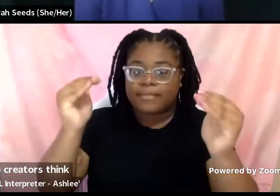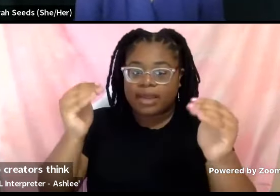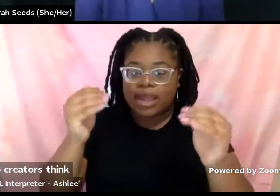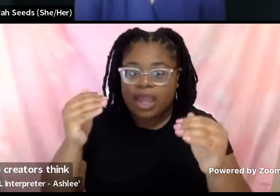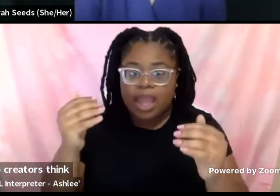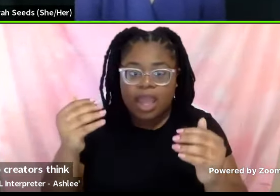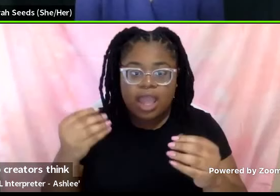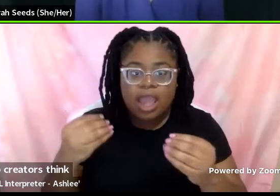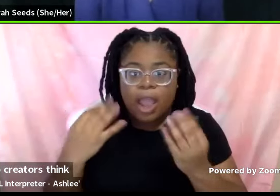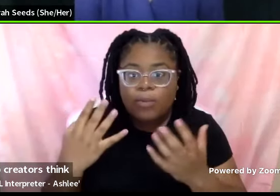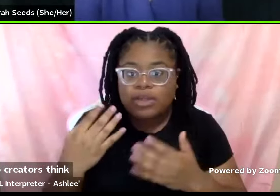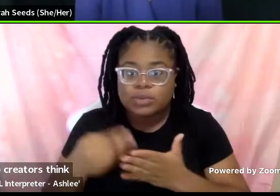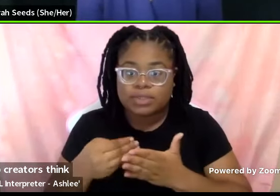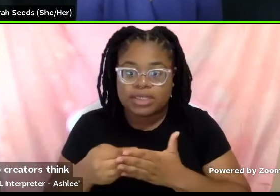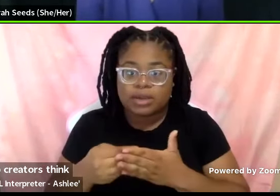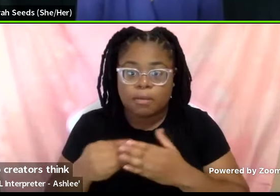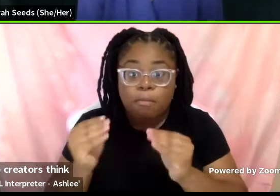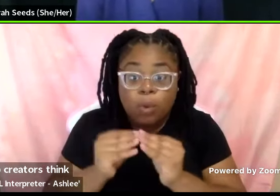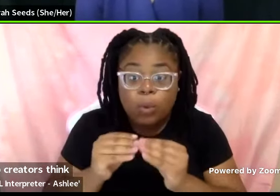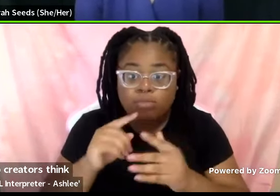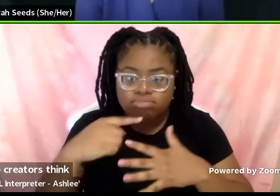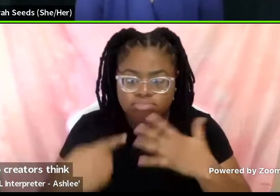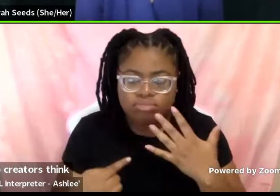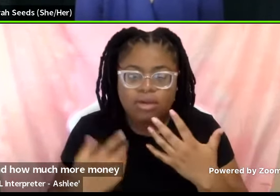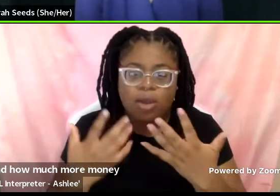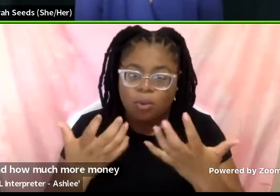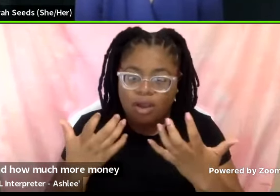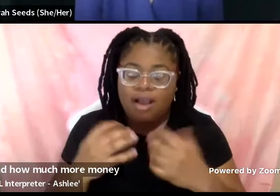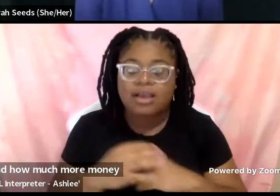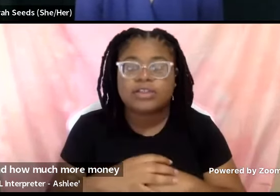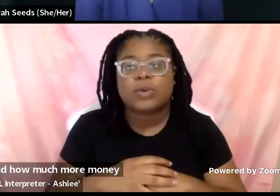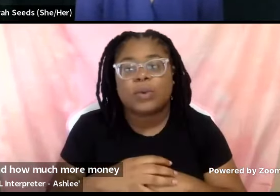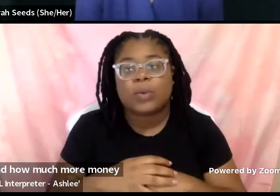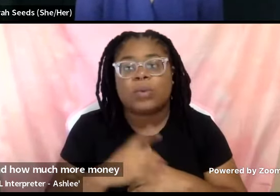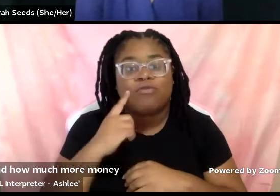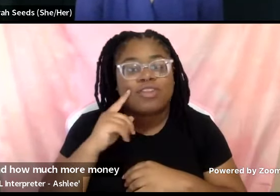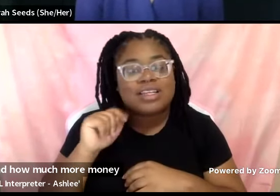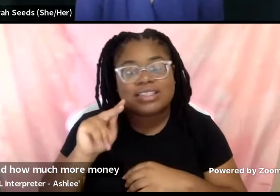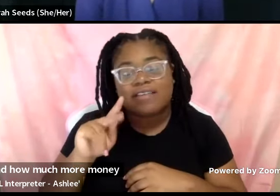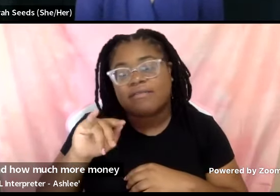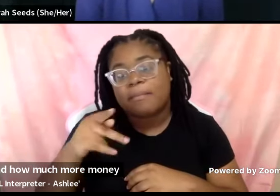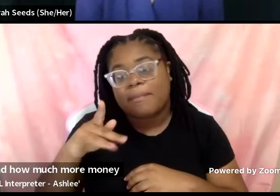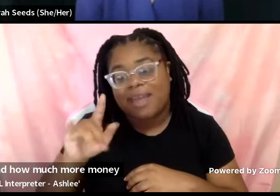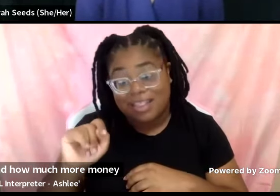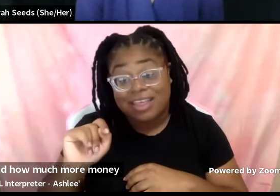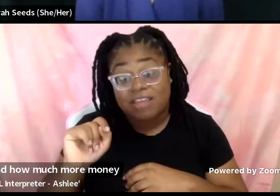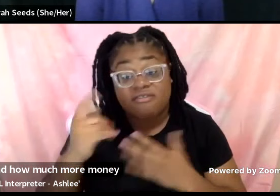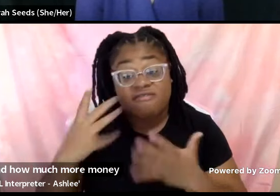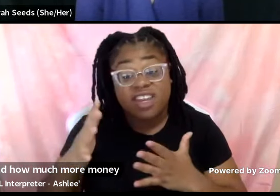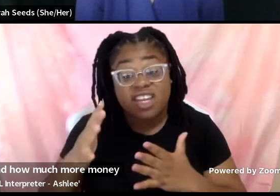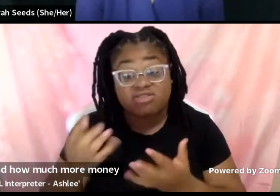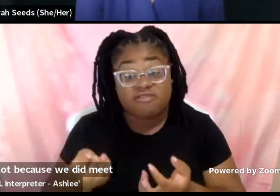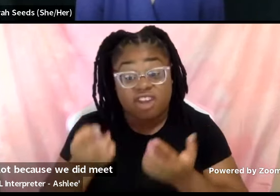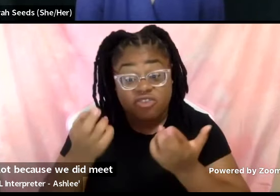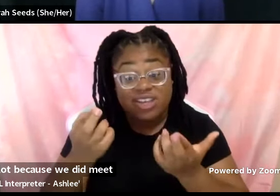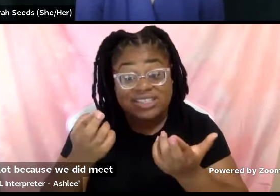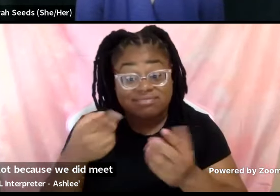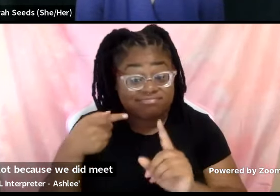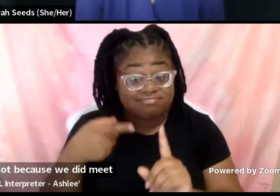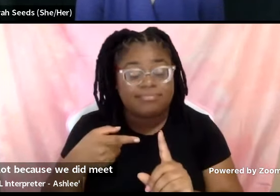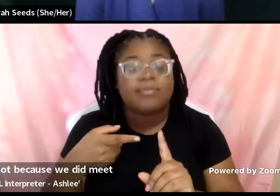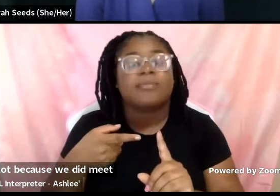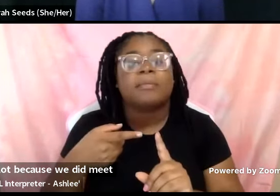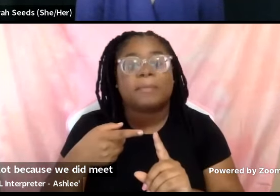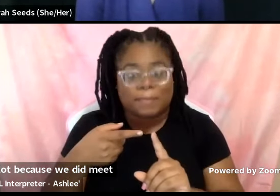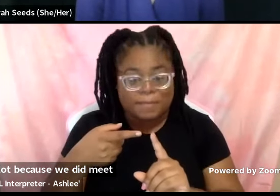get? What else can we do? And definitely for the TV pilot, because we did meet the Kickstarter goal, we were able to